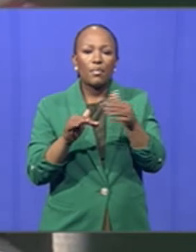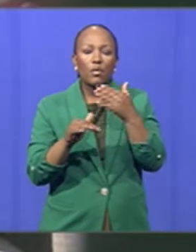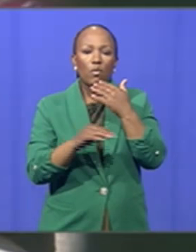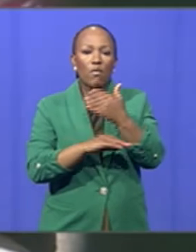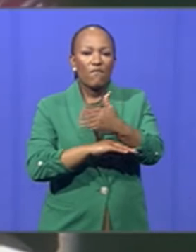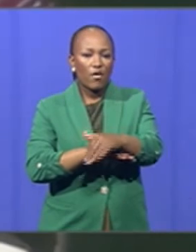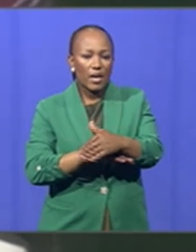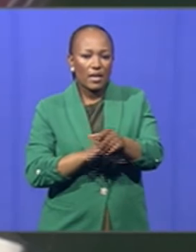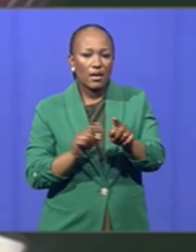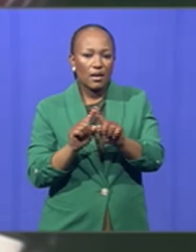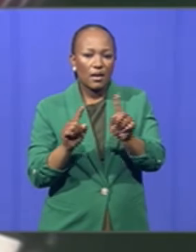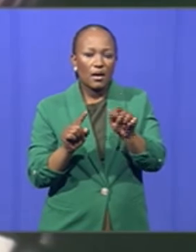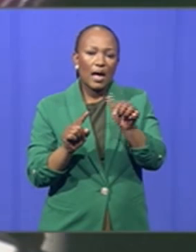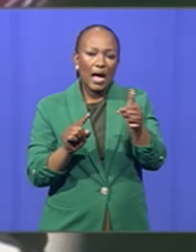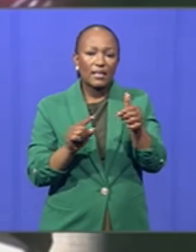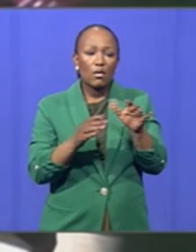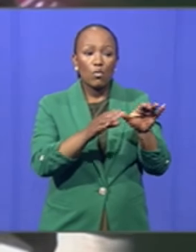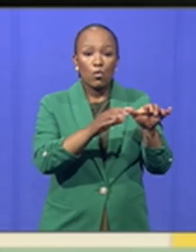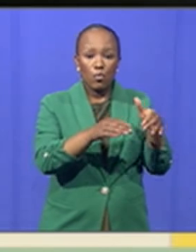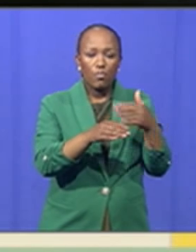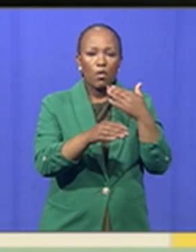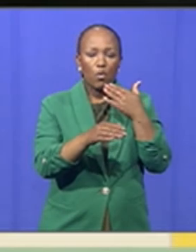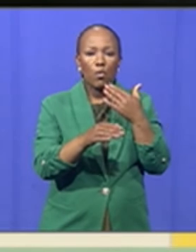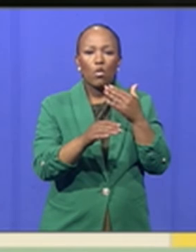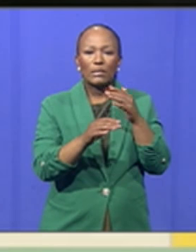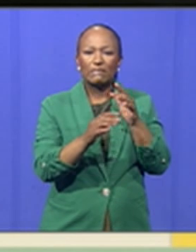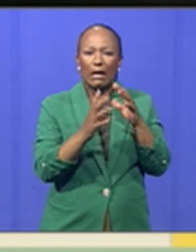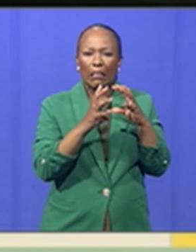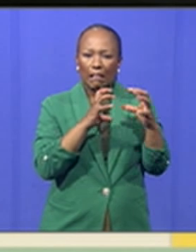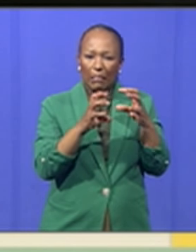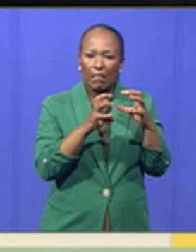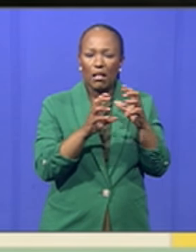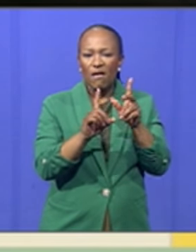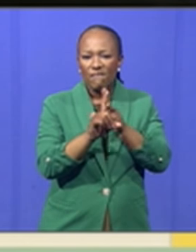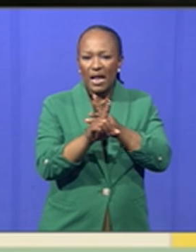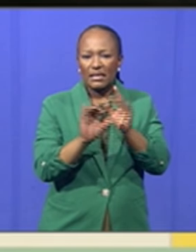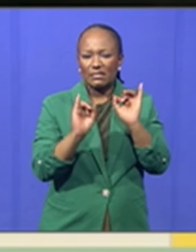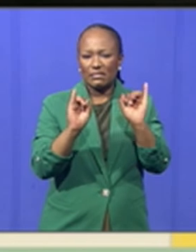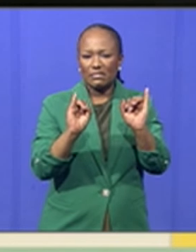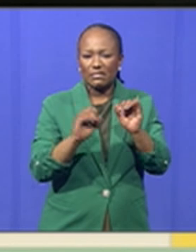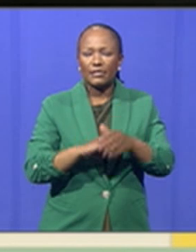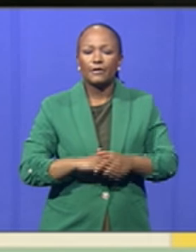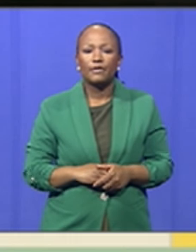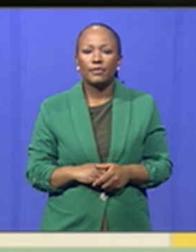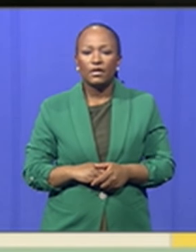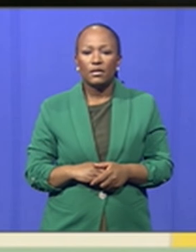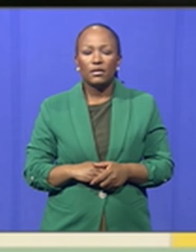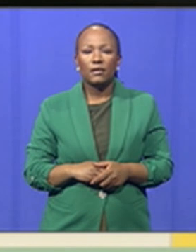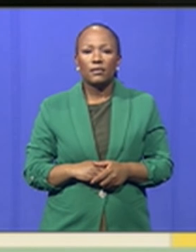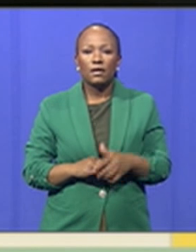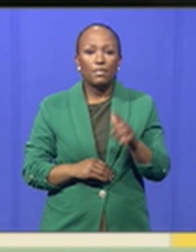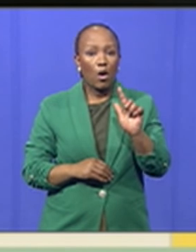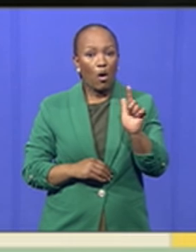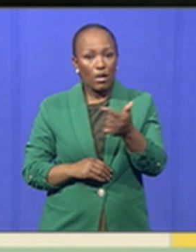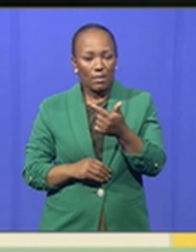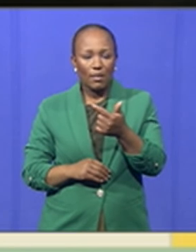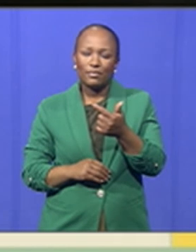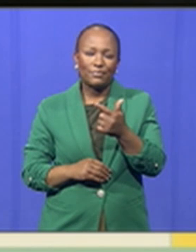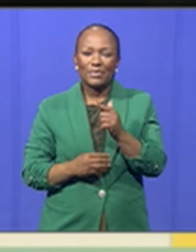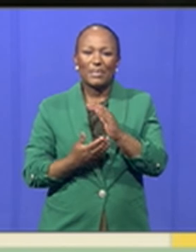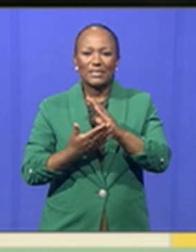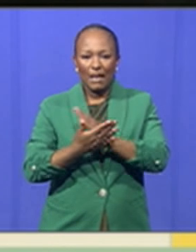bathotsoko bao ba hlolago dikgaruru tšeo. Quite a bit of this, certainly not all of it, but quite a bit of this